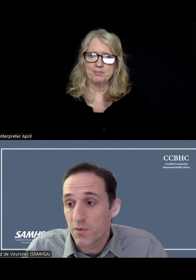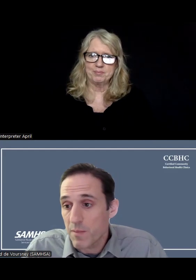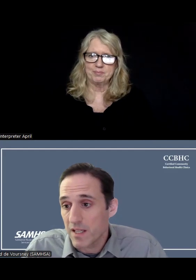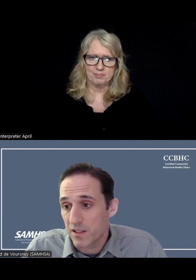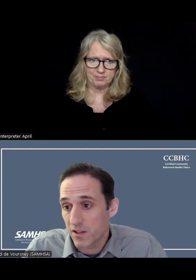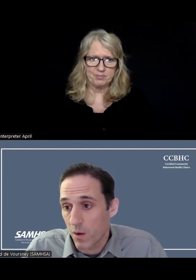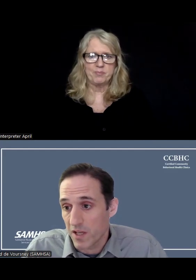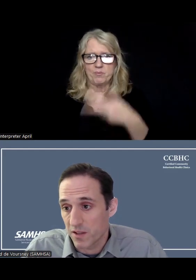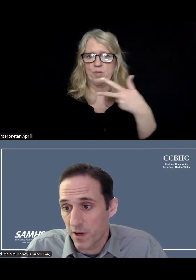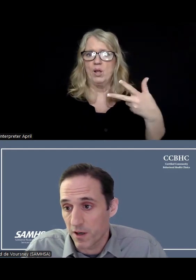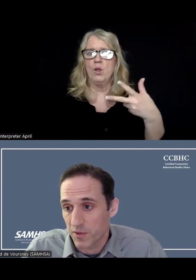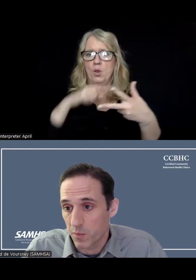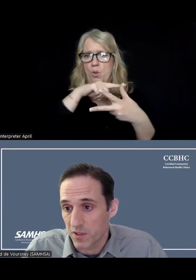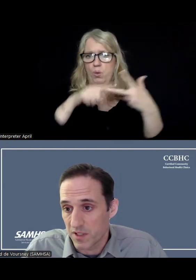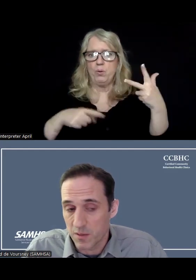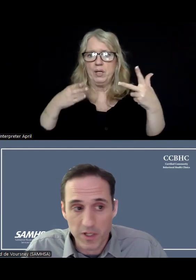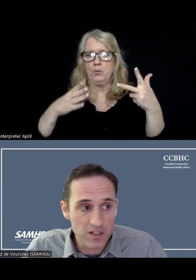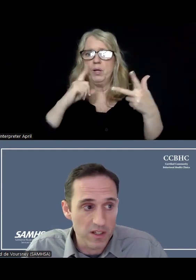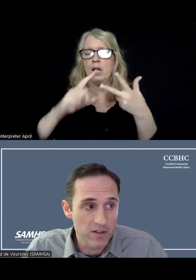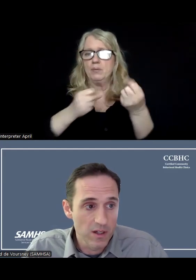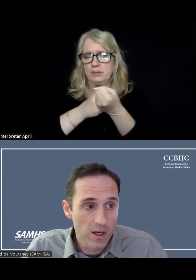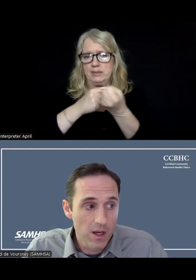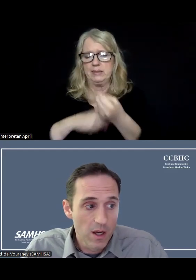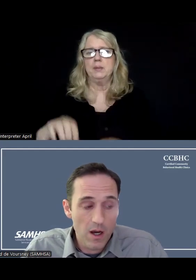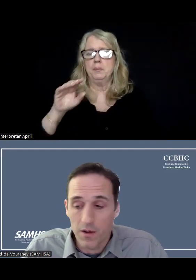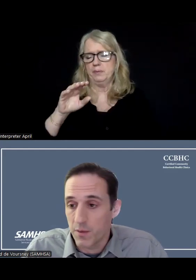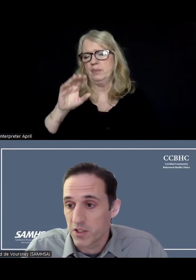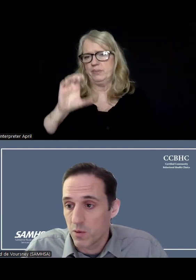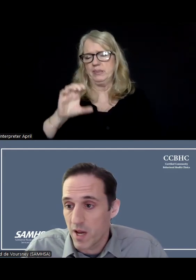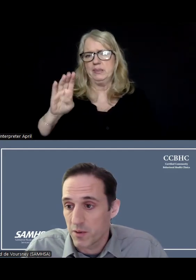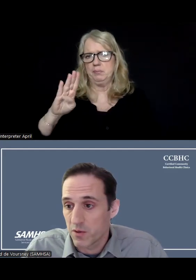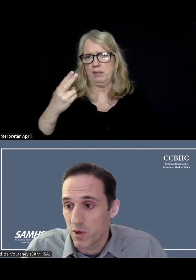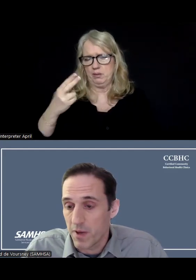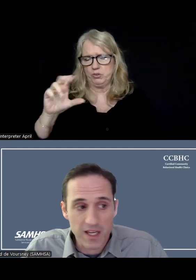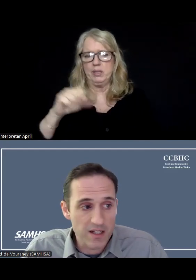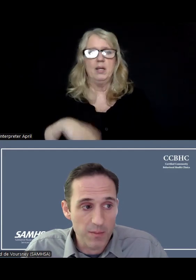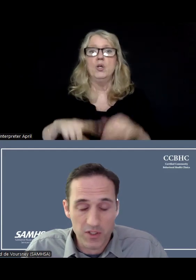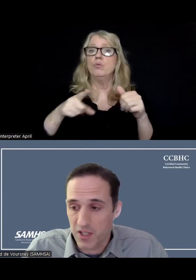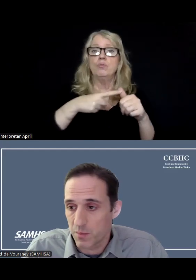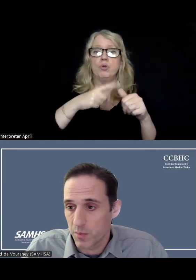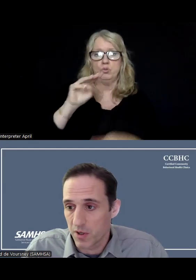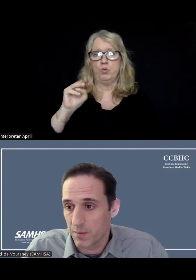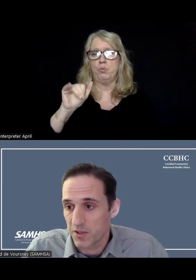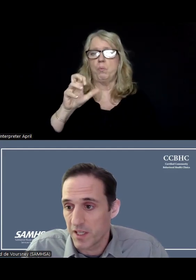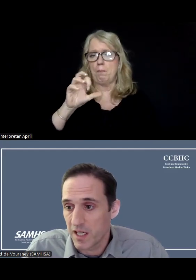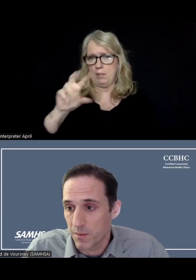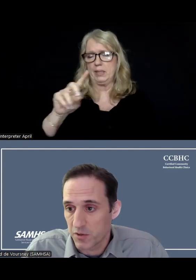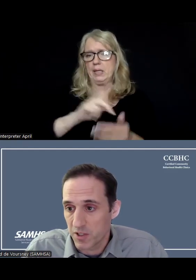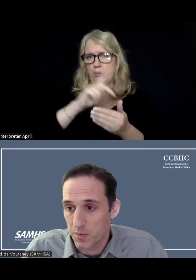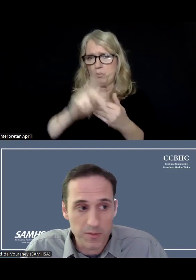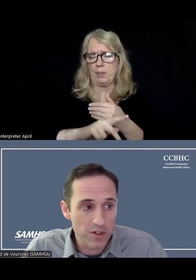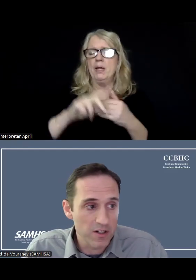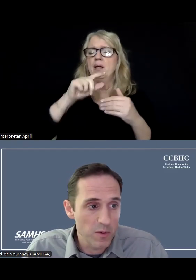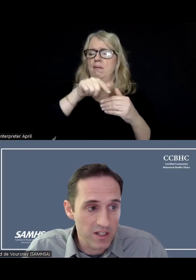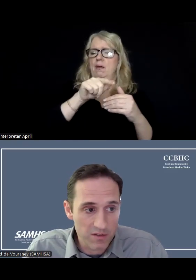So there's three main ways that the federal government supports CCBHCs. The original way was through a Medicaid demonstration program. And this Medicaid